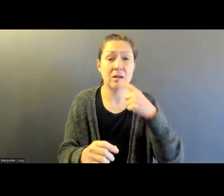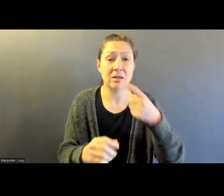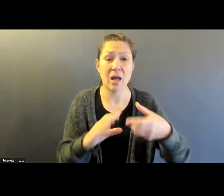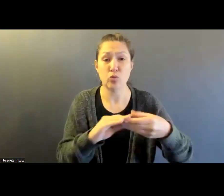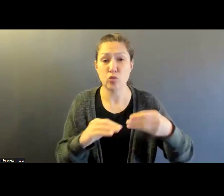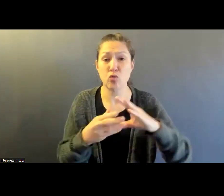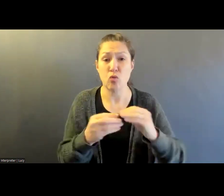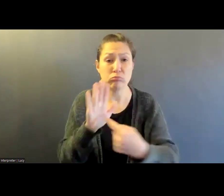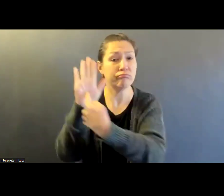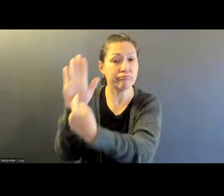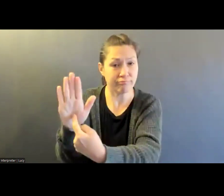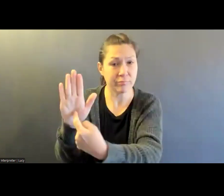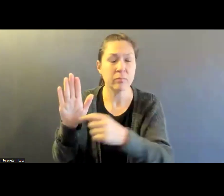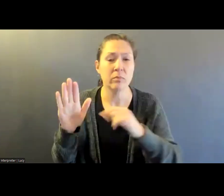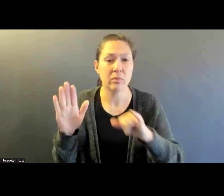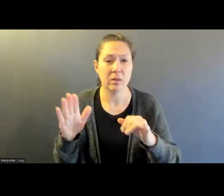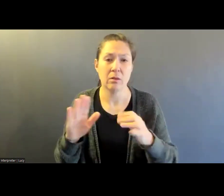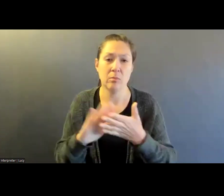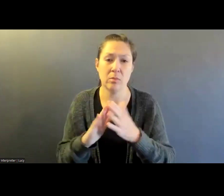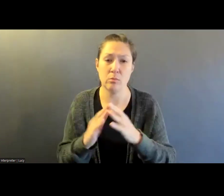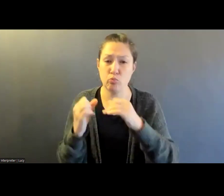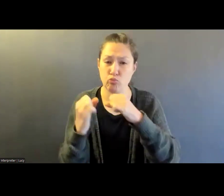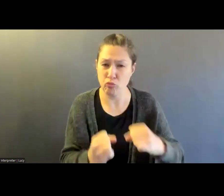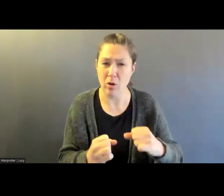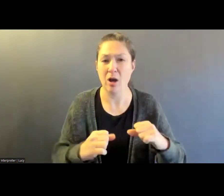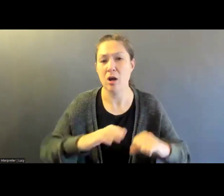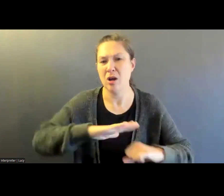stronger. And we've heard that from many funders that they really do